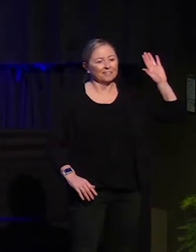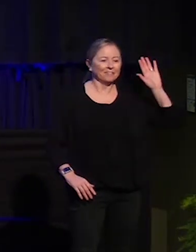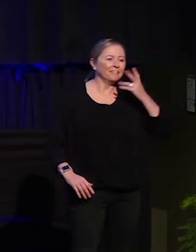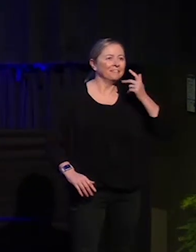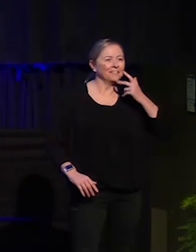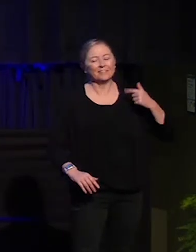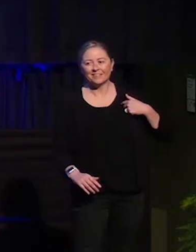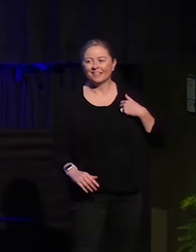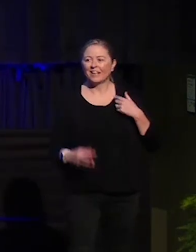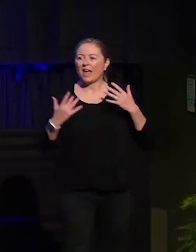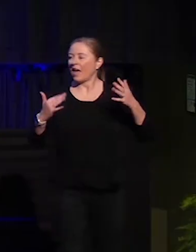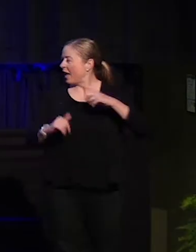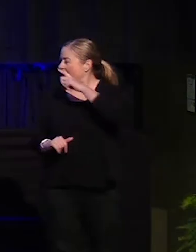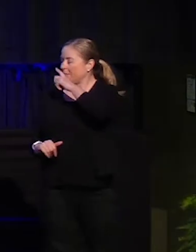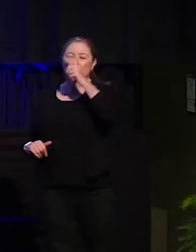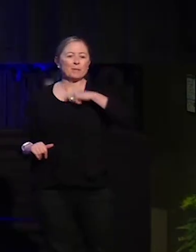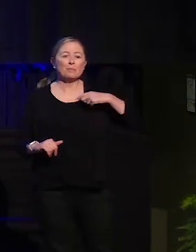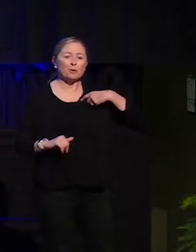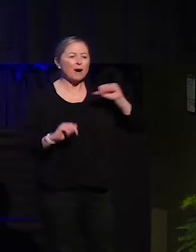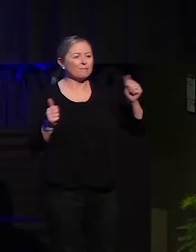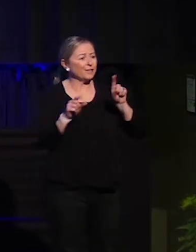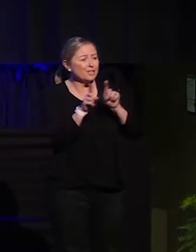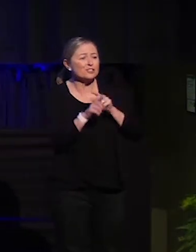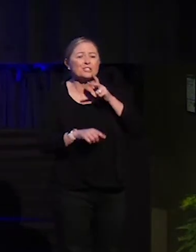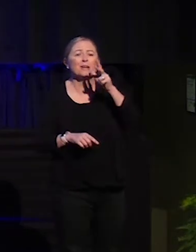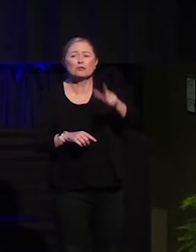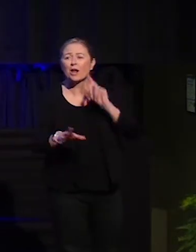Okay, now how many people saw me do that joke last year and forgot?